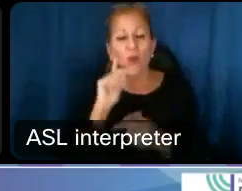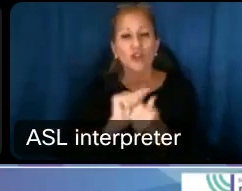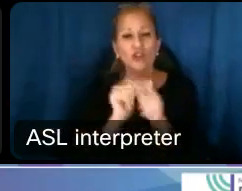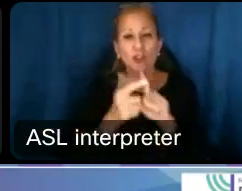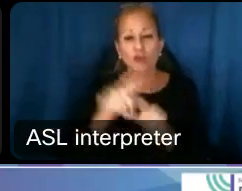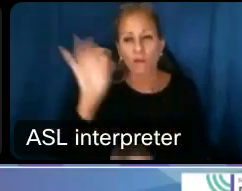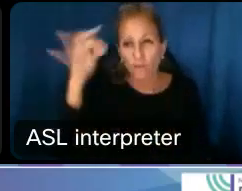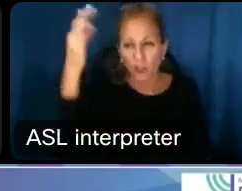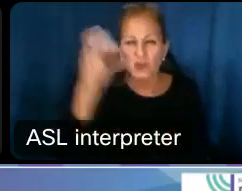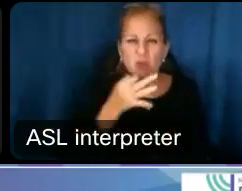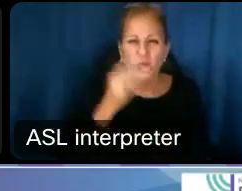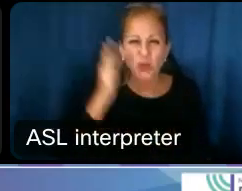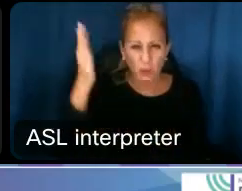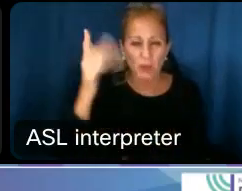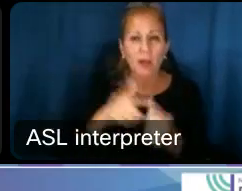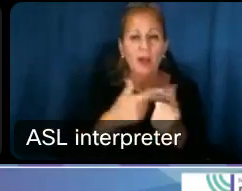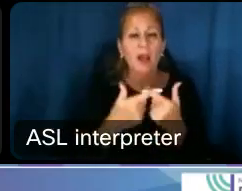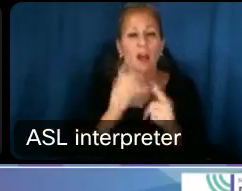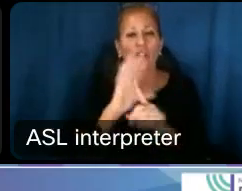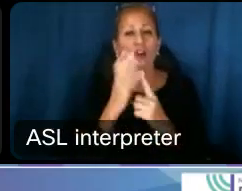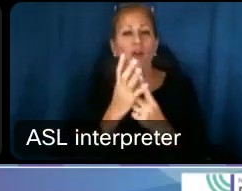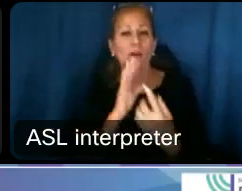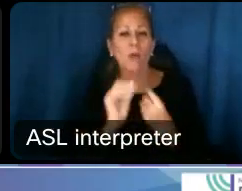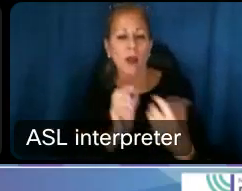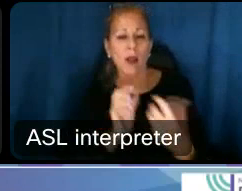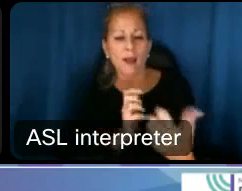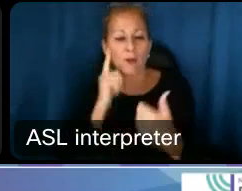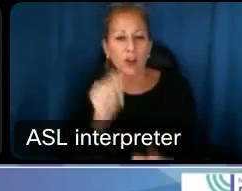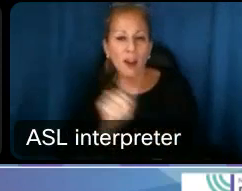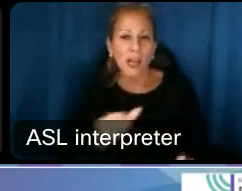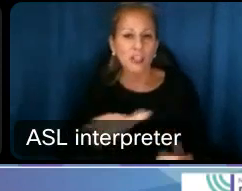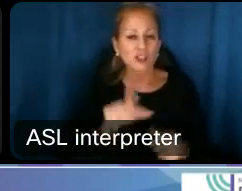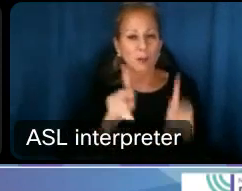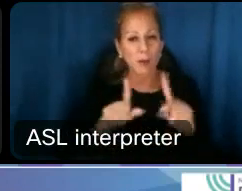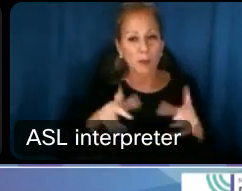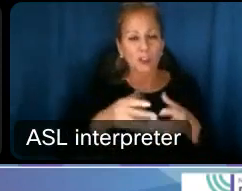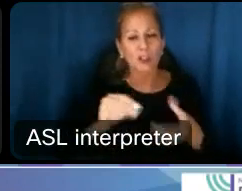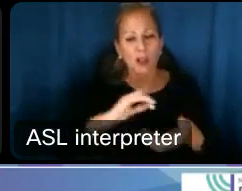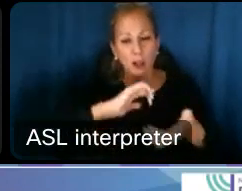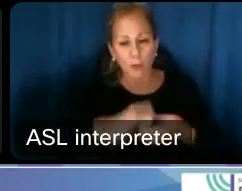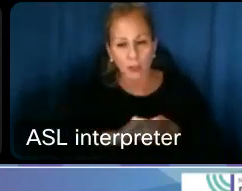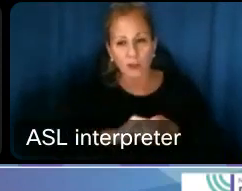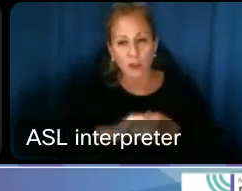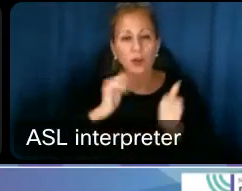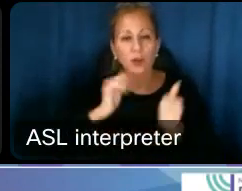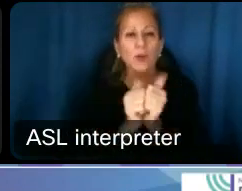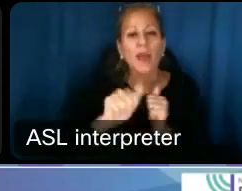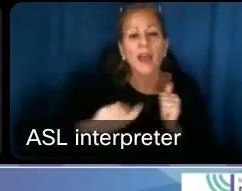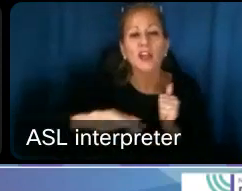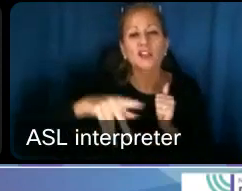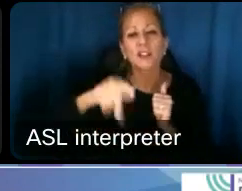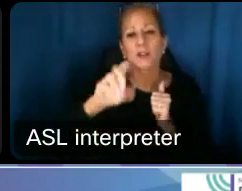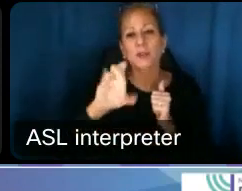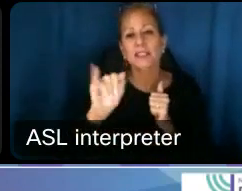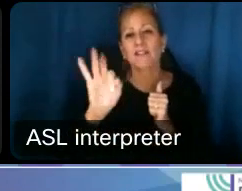into French, as well as being culturally adapted for Asian populations in collaboration with the Asian